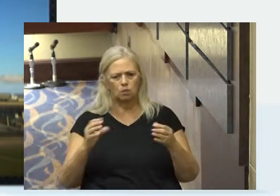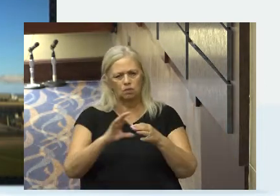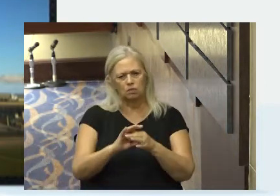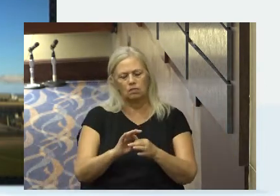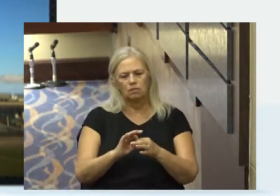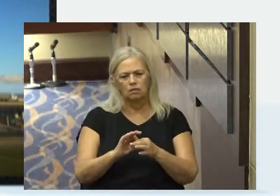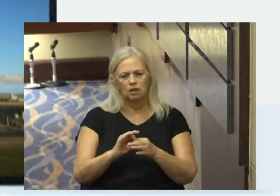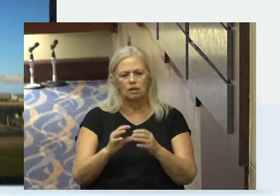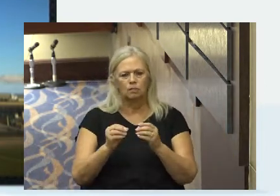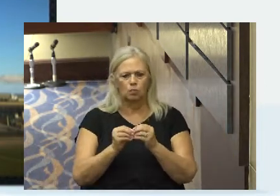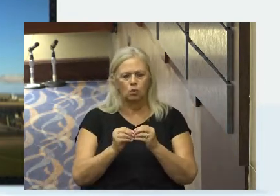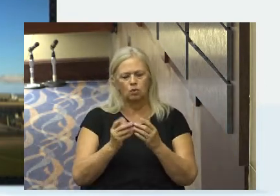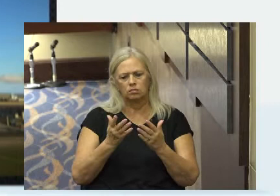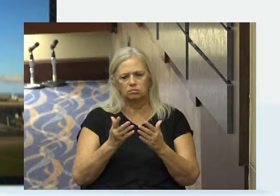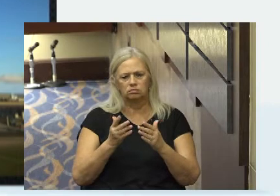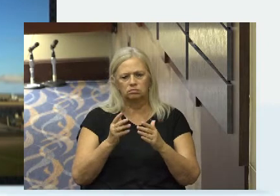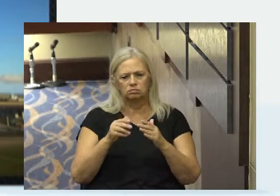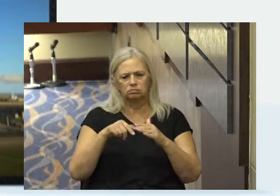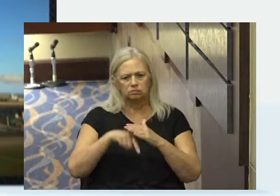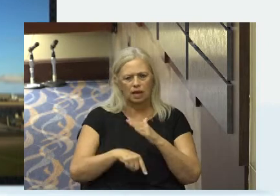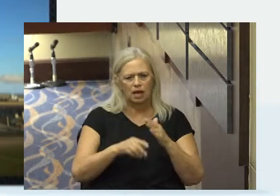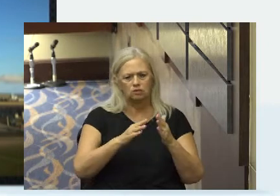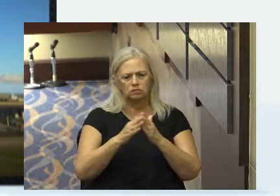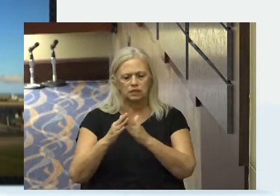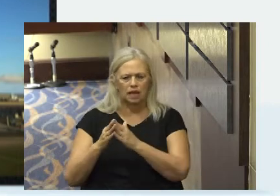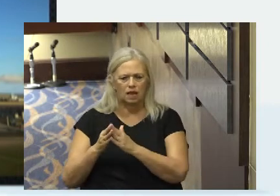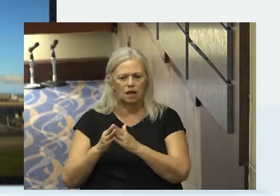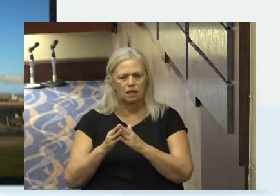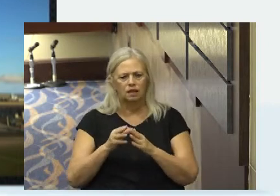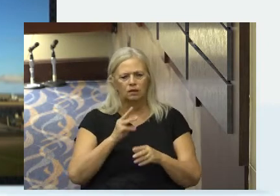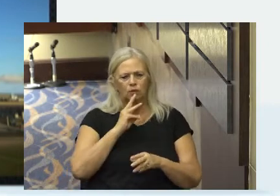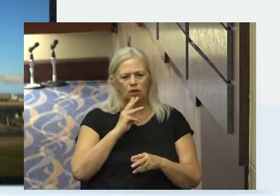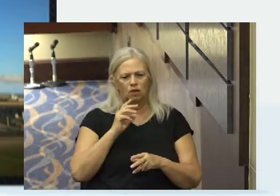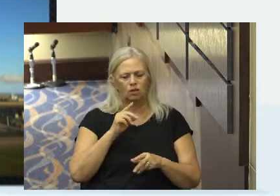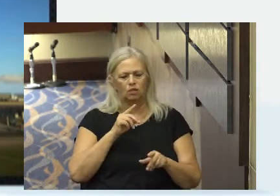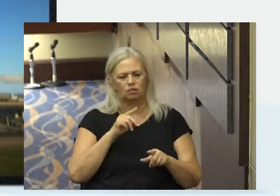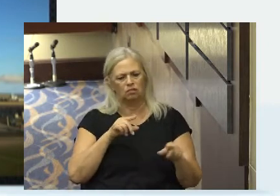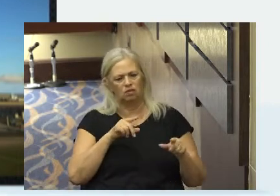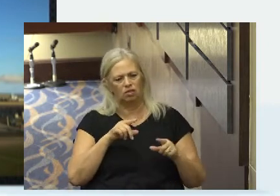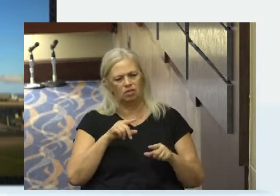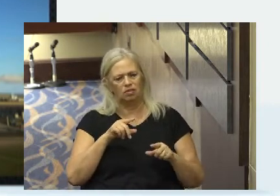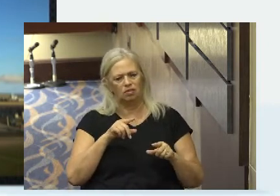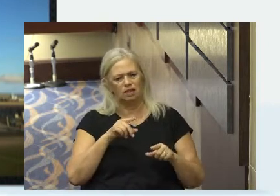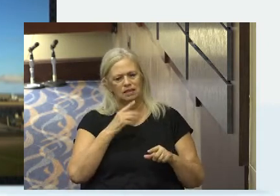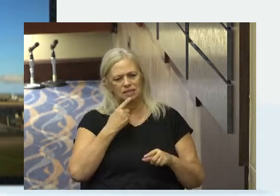Waco. They said our existing underpasses were ugly and forbidding and unfriendly.